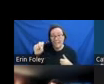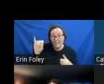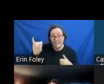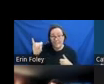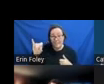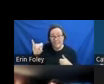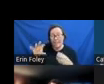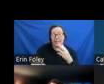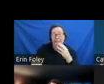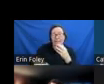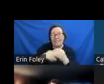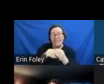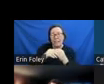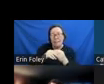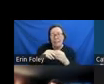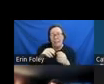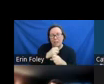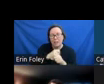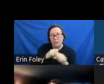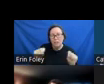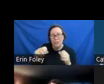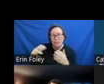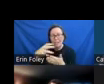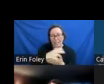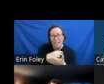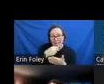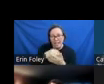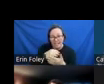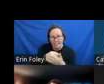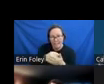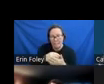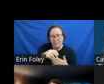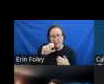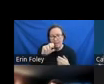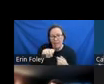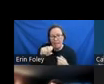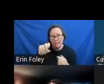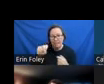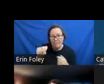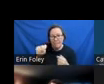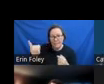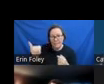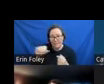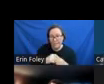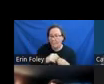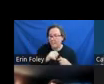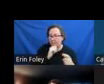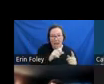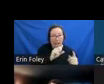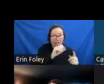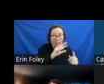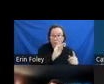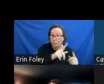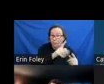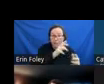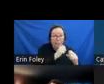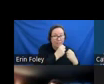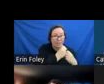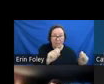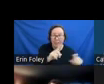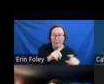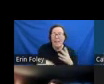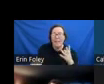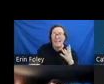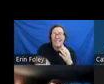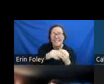for Supplemental Security Income. Believe it or not, the SS does not stand for Social Security. It stands for Supplemental